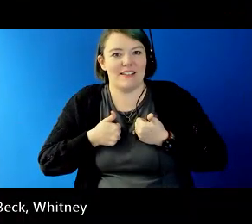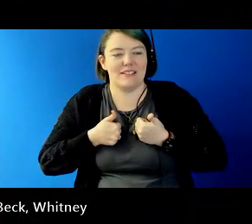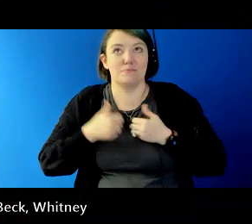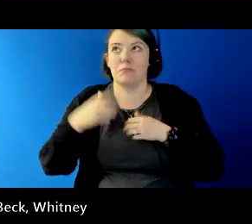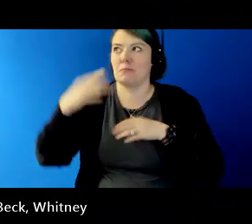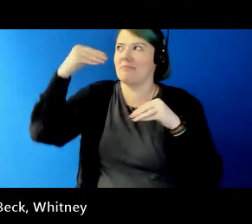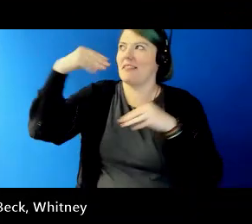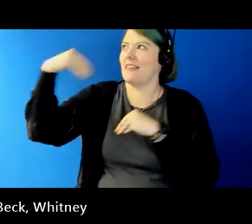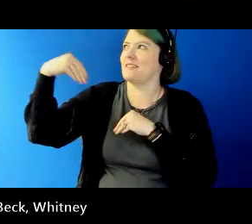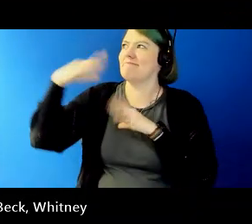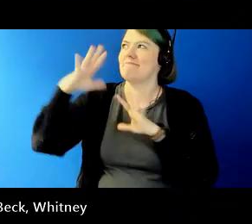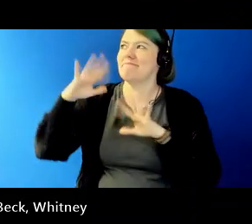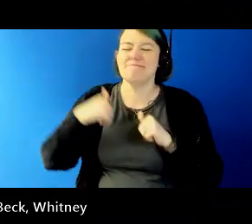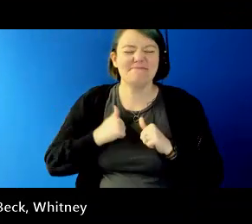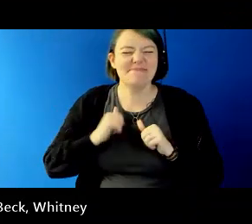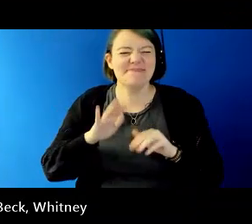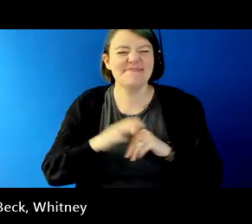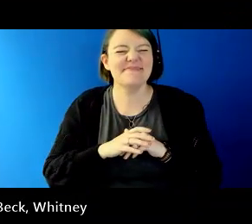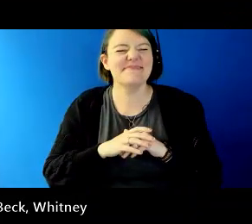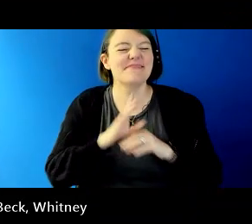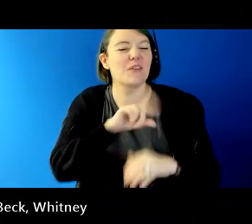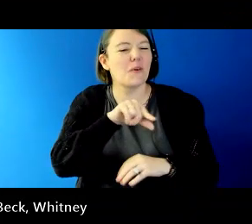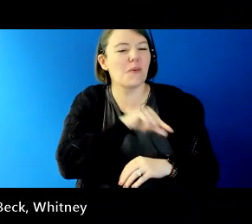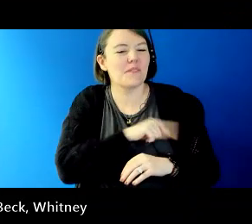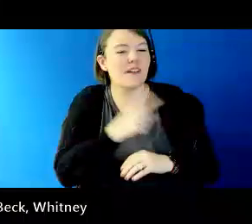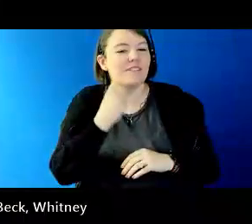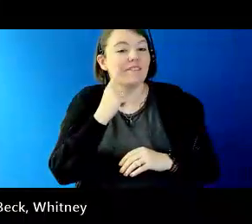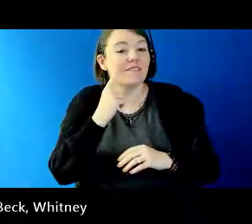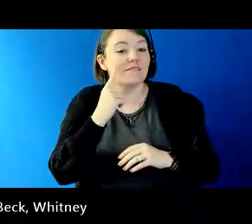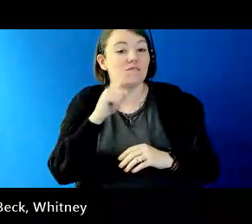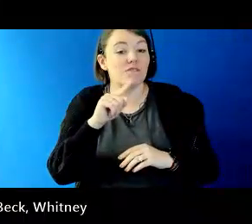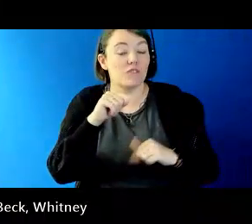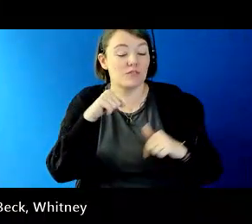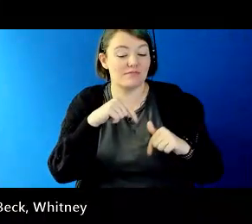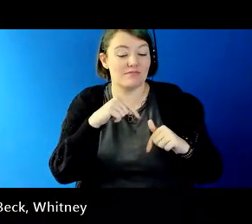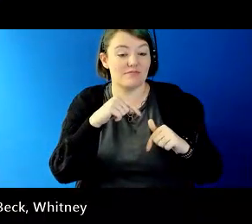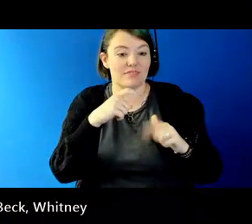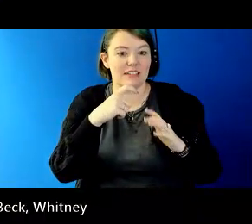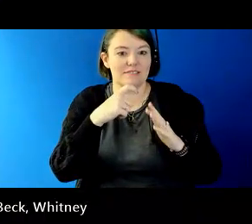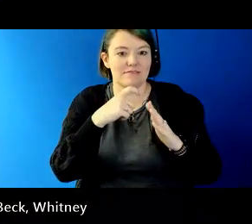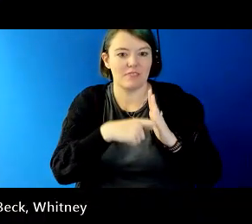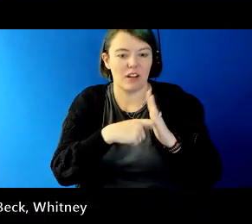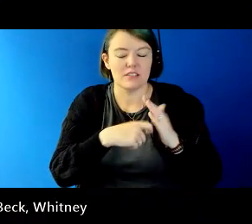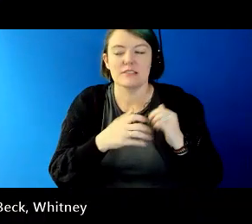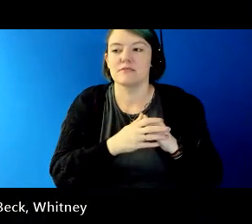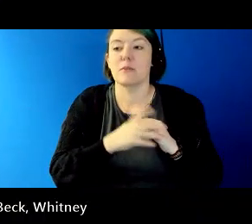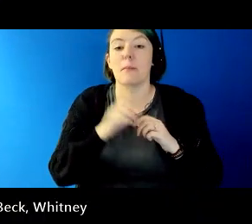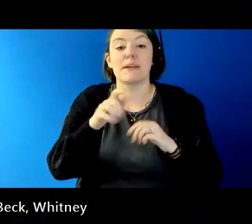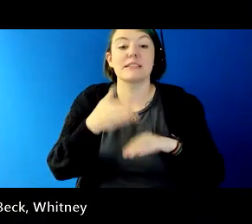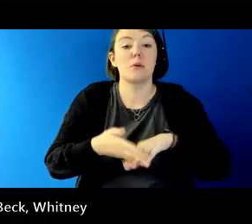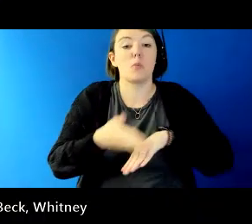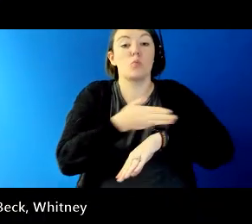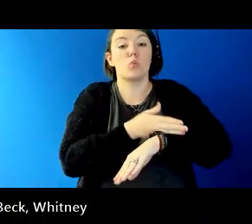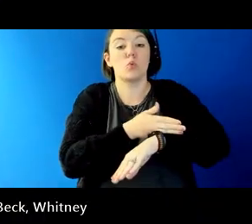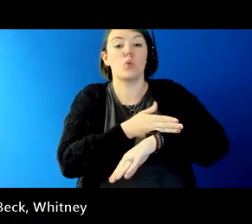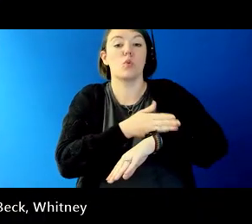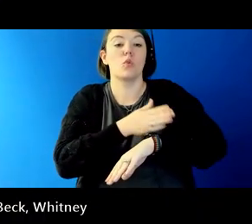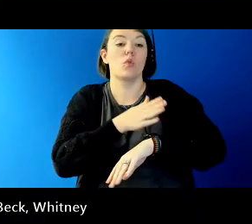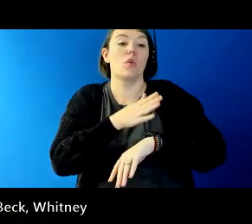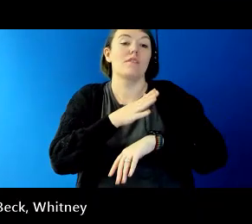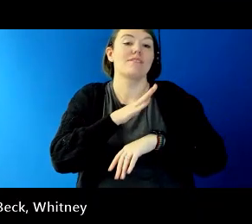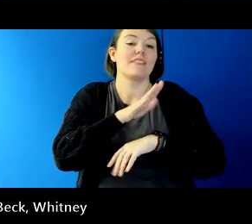off, to qualify as a qualified disability expense, it must improve the health, independence, and quality of life. So these are just sort of the icons